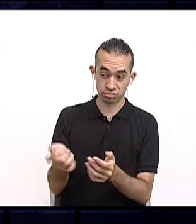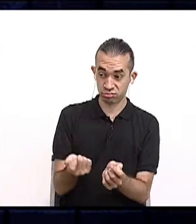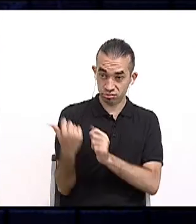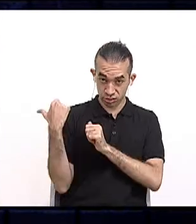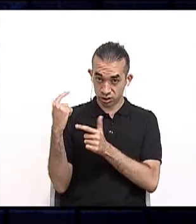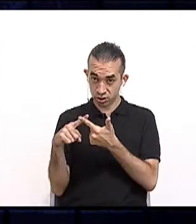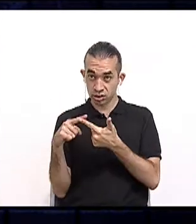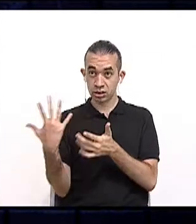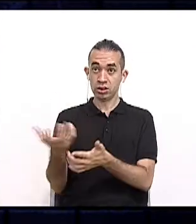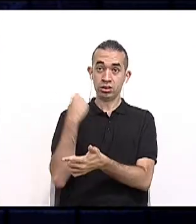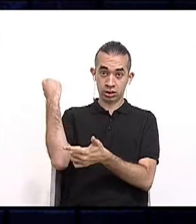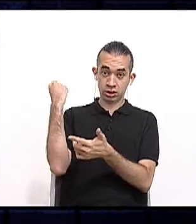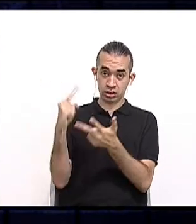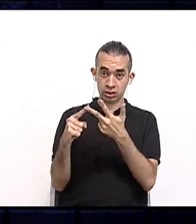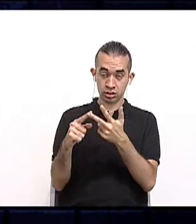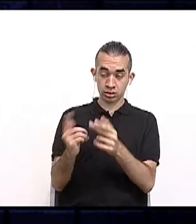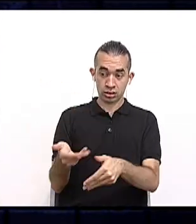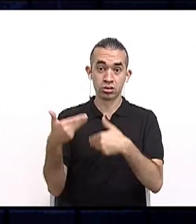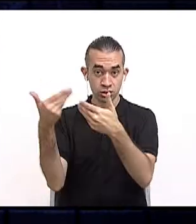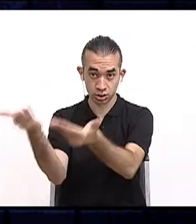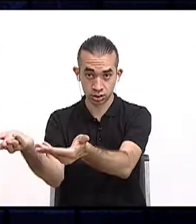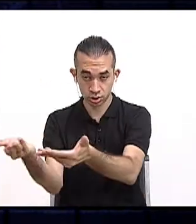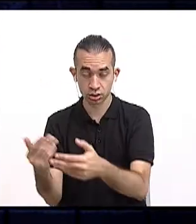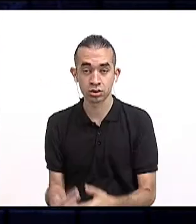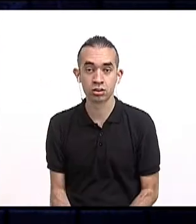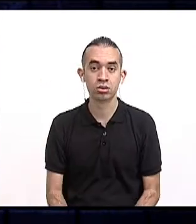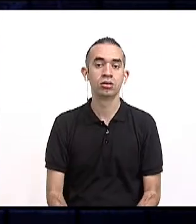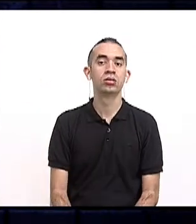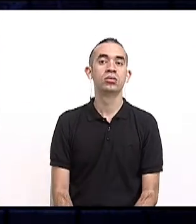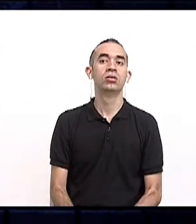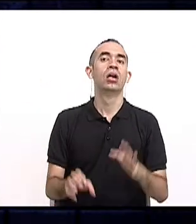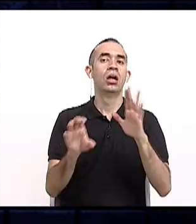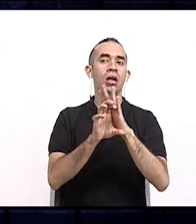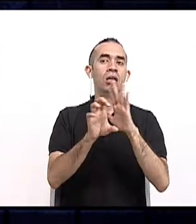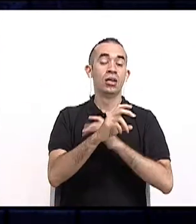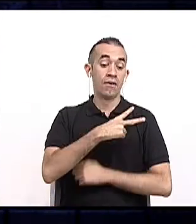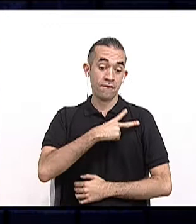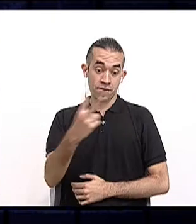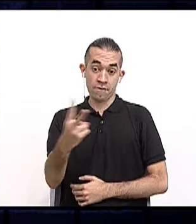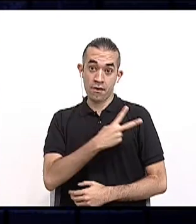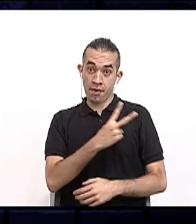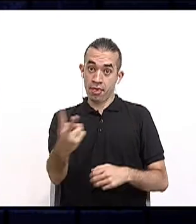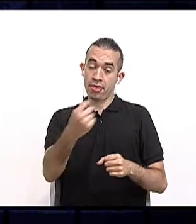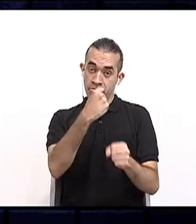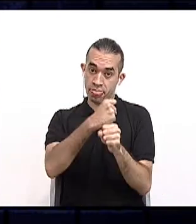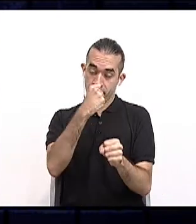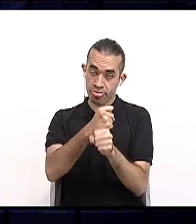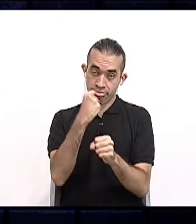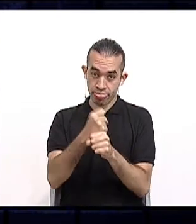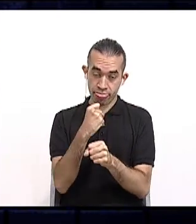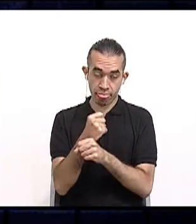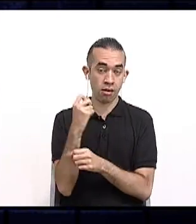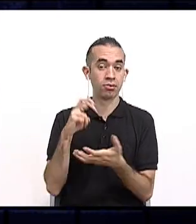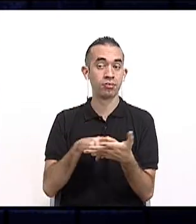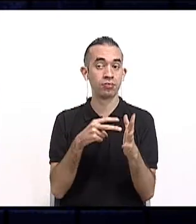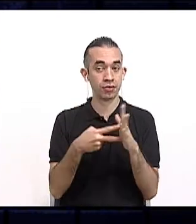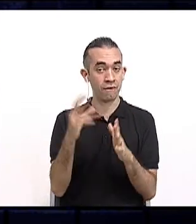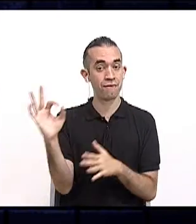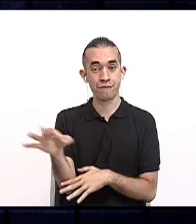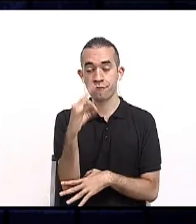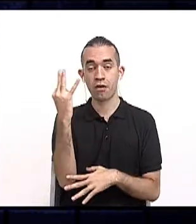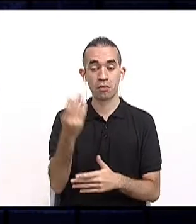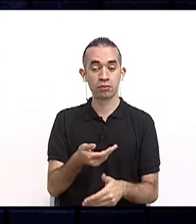to take, or to return. Volunteering work is a way to give back to